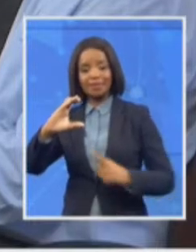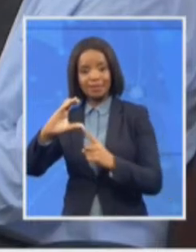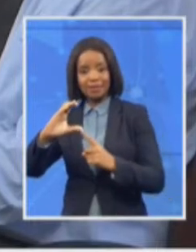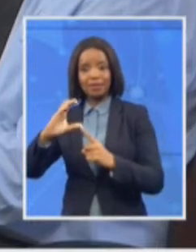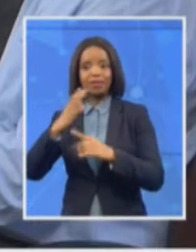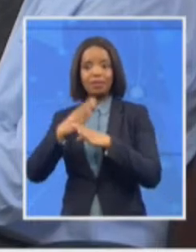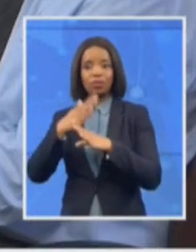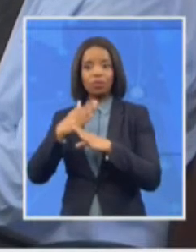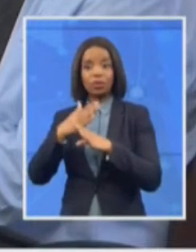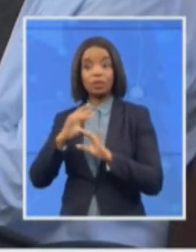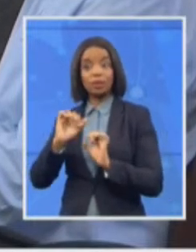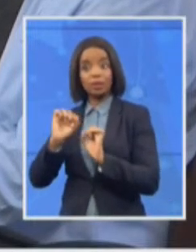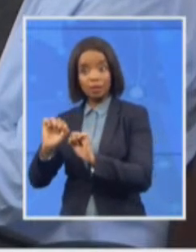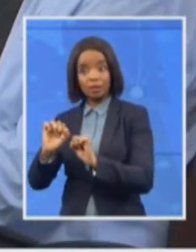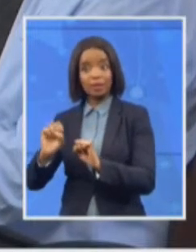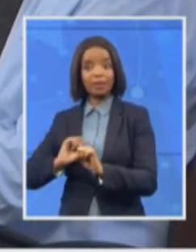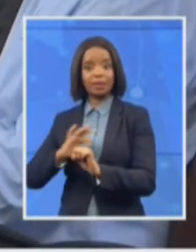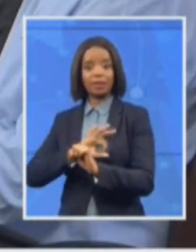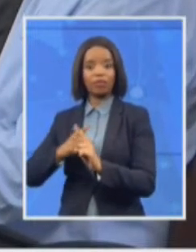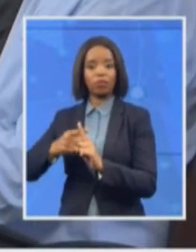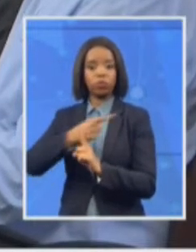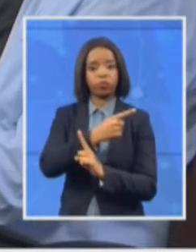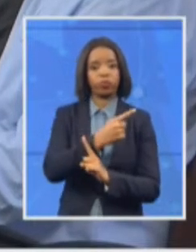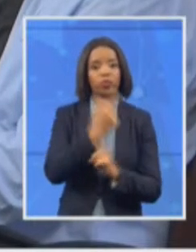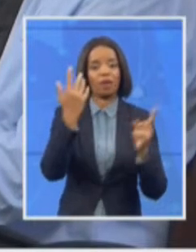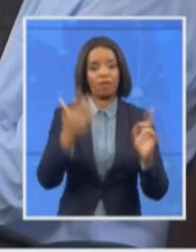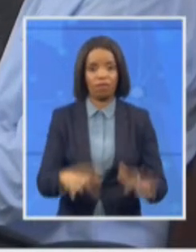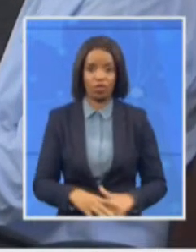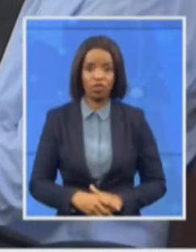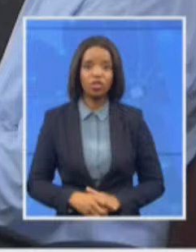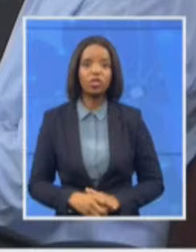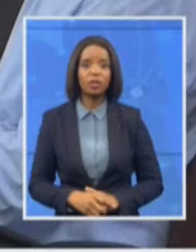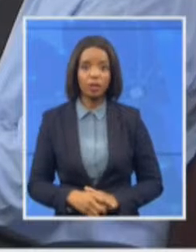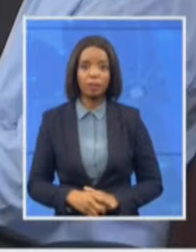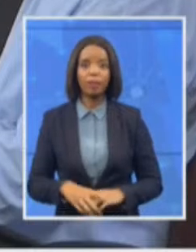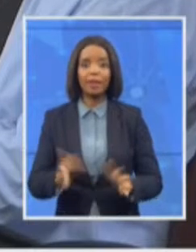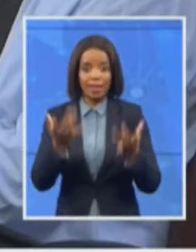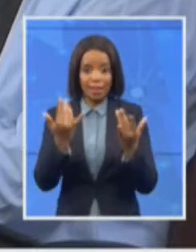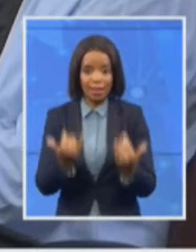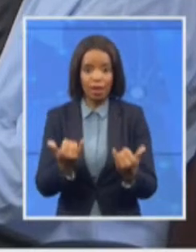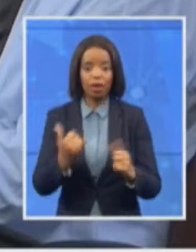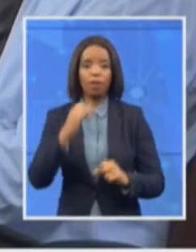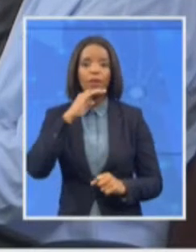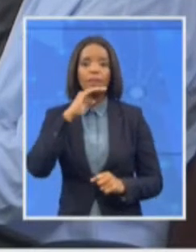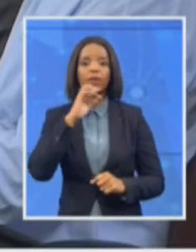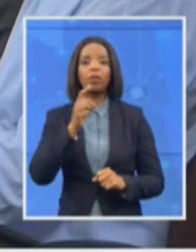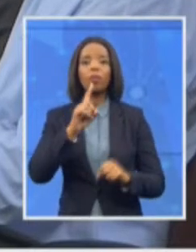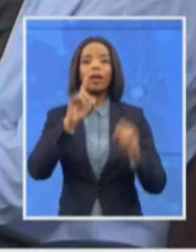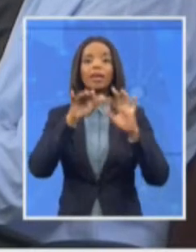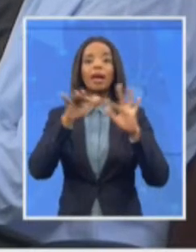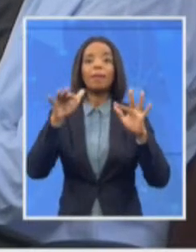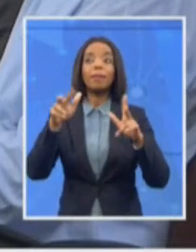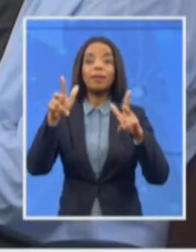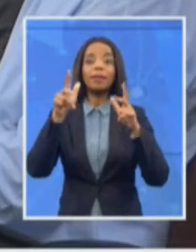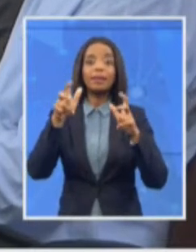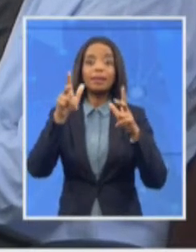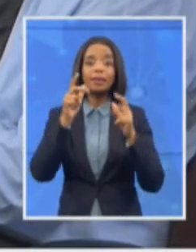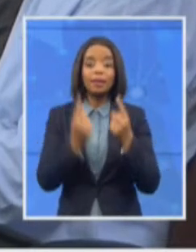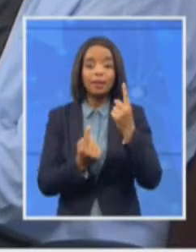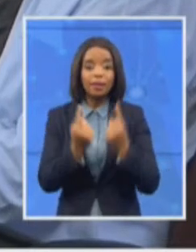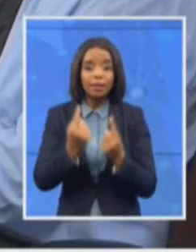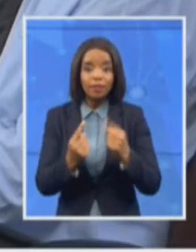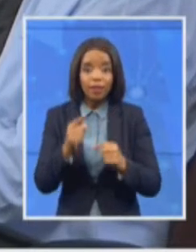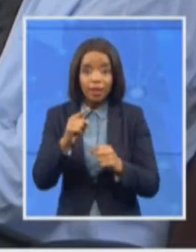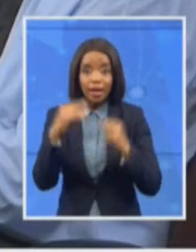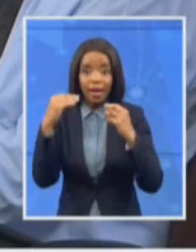no bearing on public interest. In fact, even the entity in question, the entity that sought the court order, does not